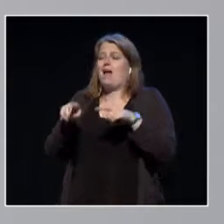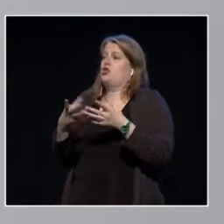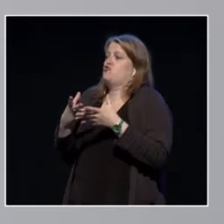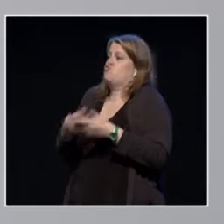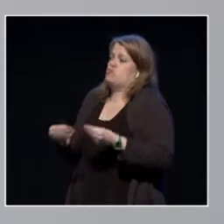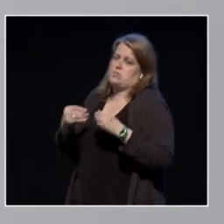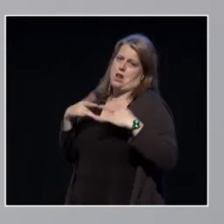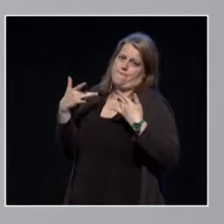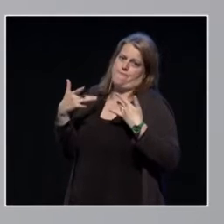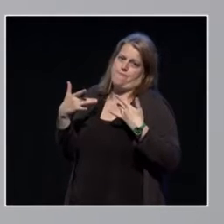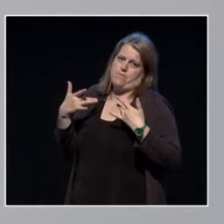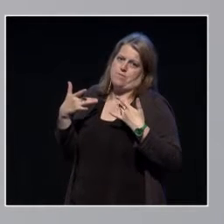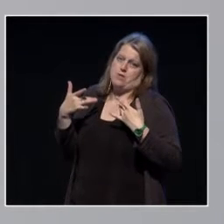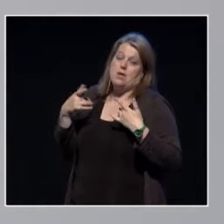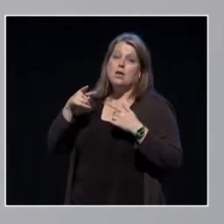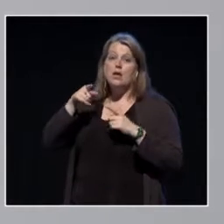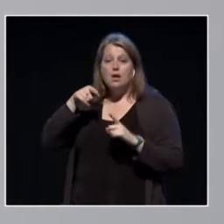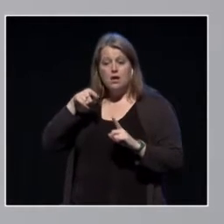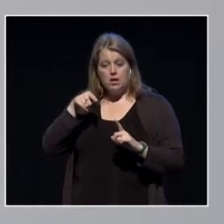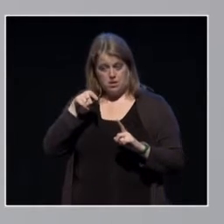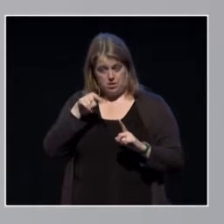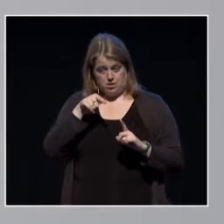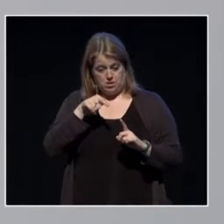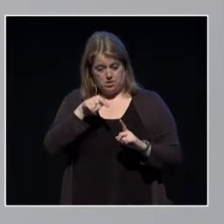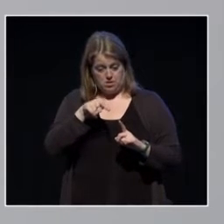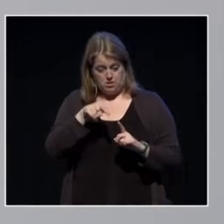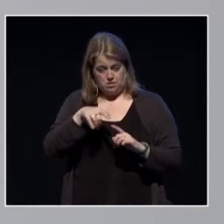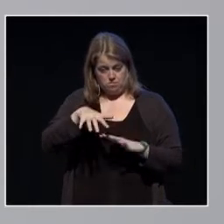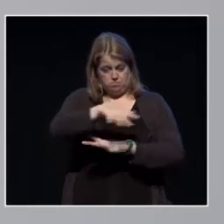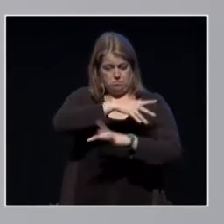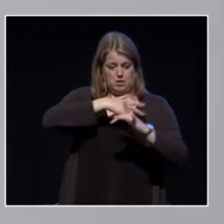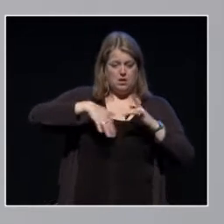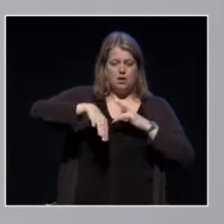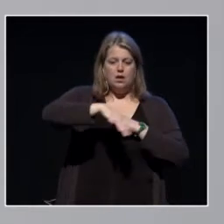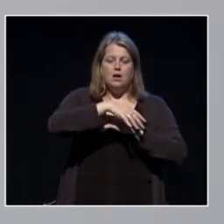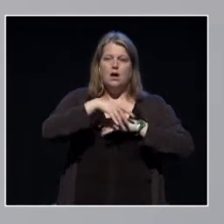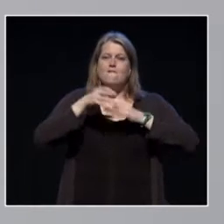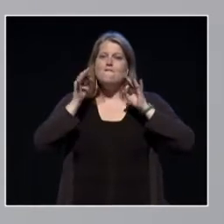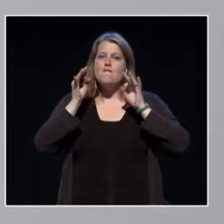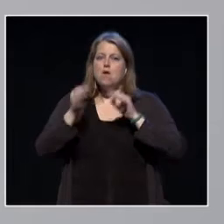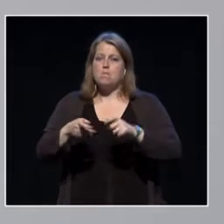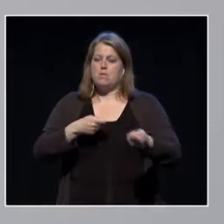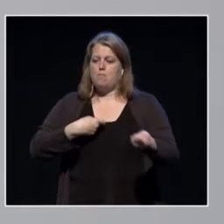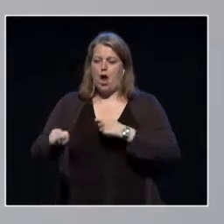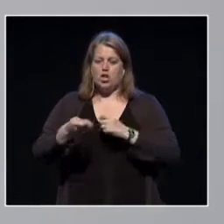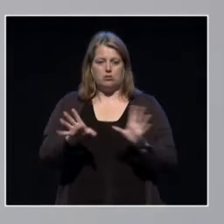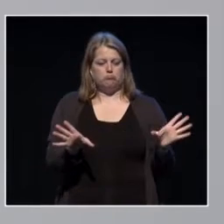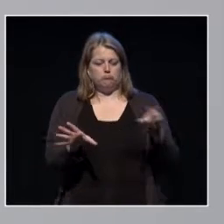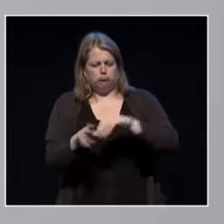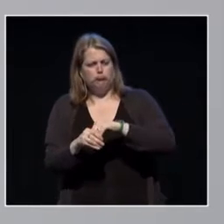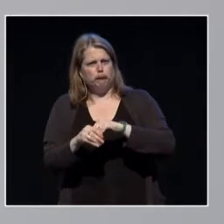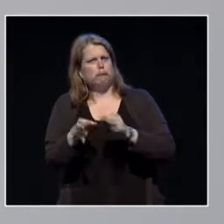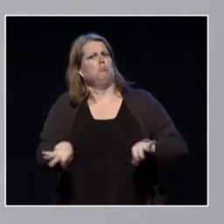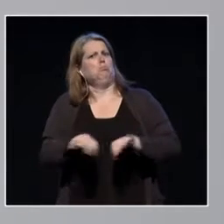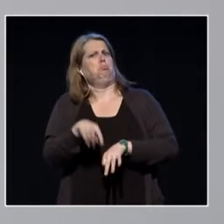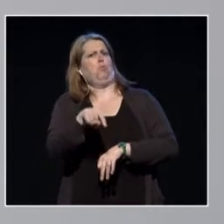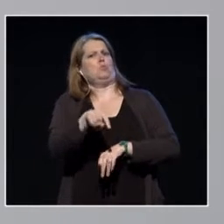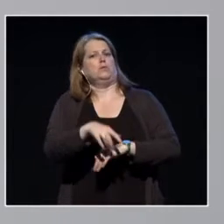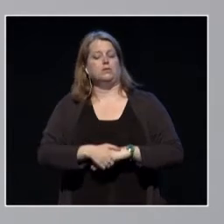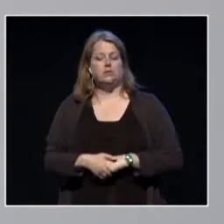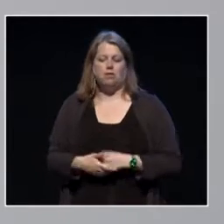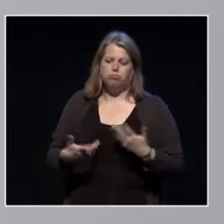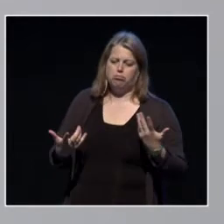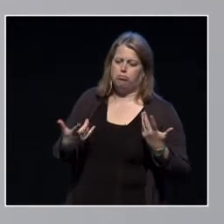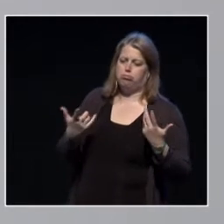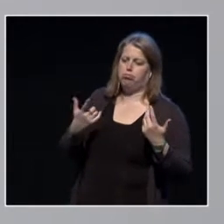them, inclusion in the formal market is a very big issue. And for the major European and